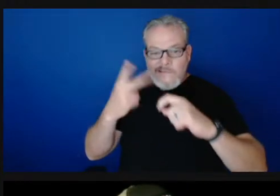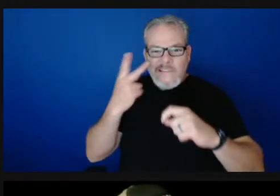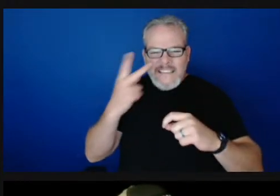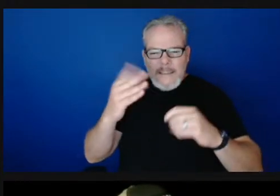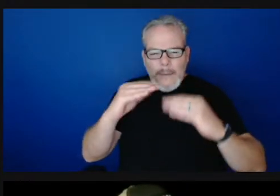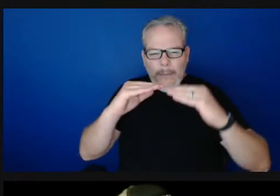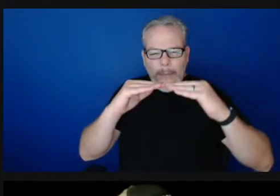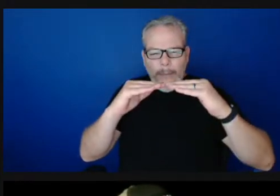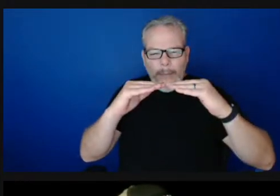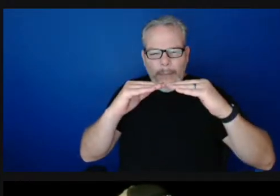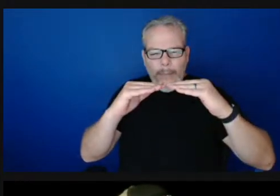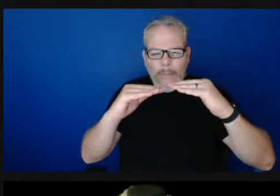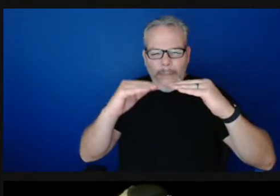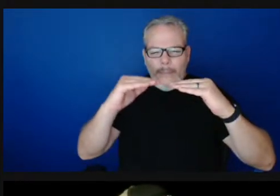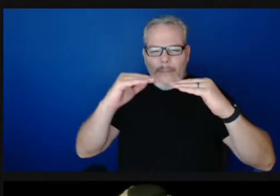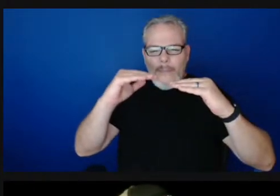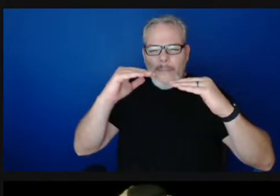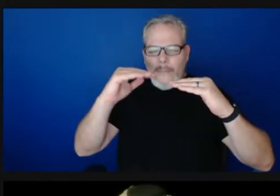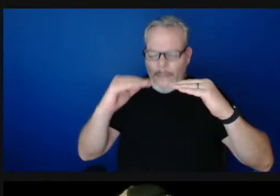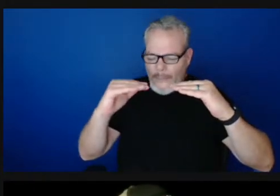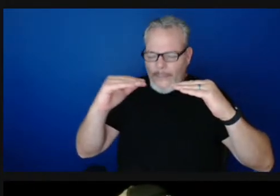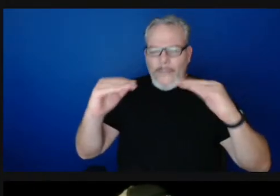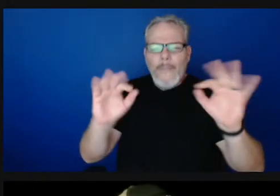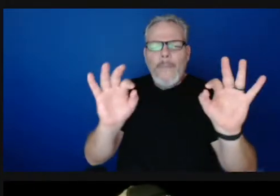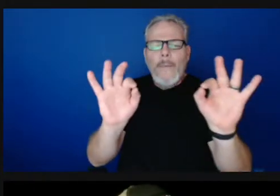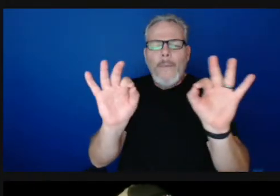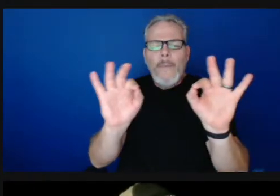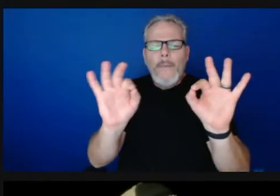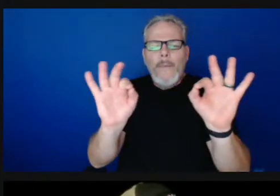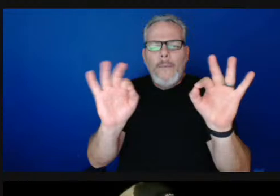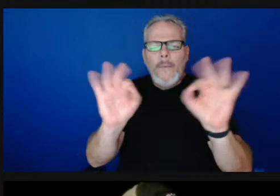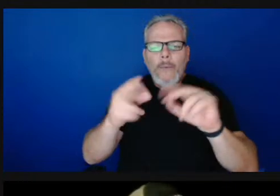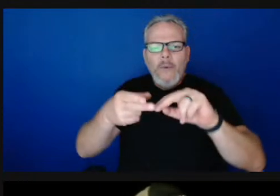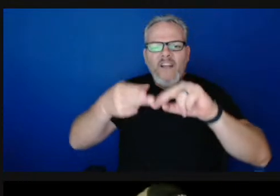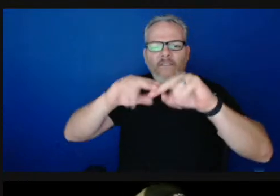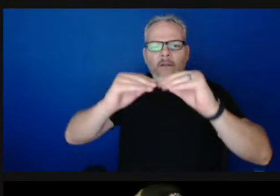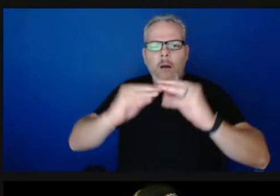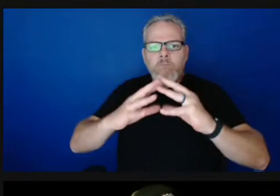slight inflation. So without knowing exactly what the cause of that is,